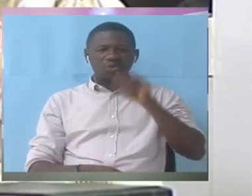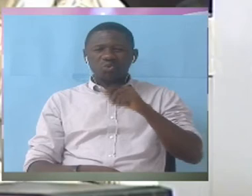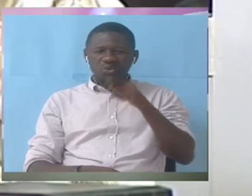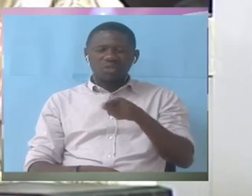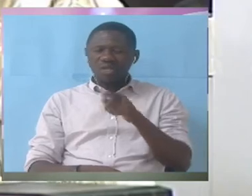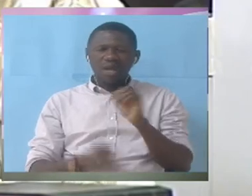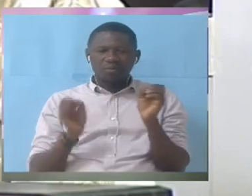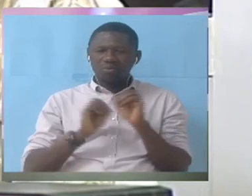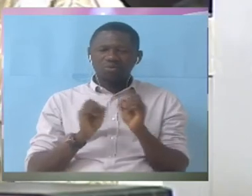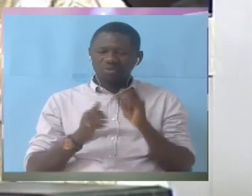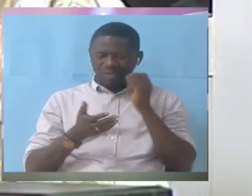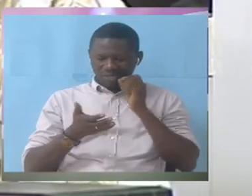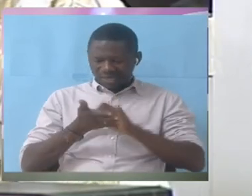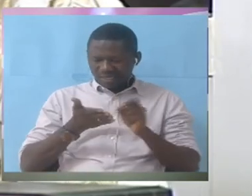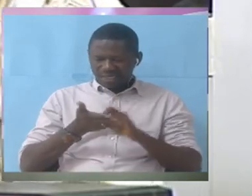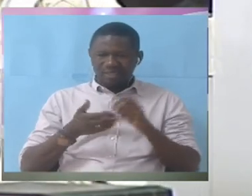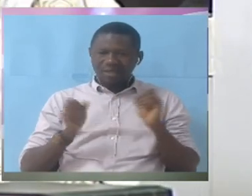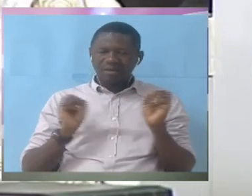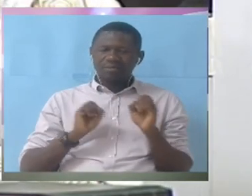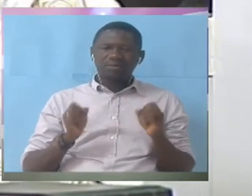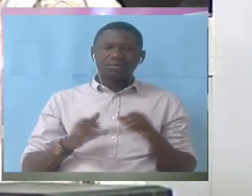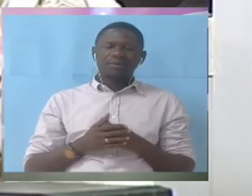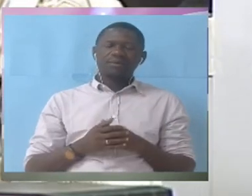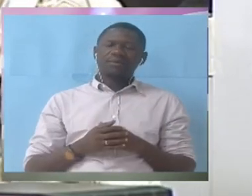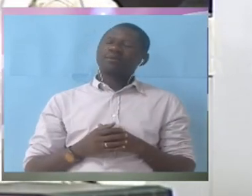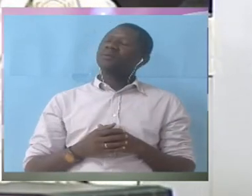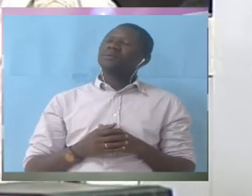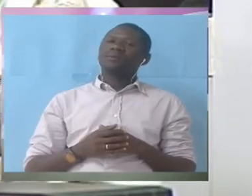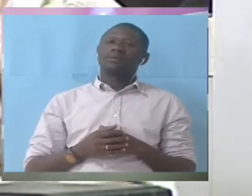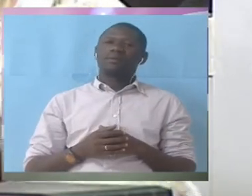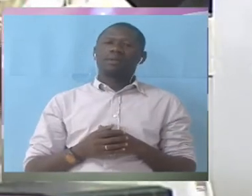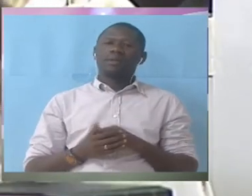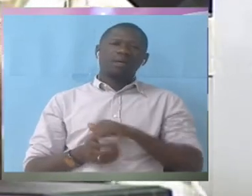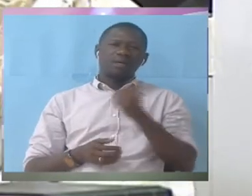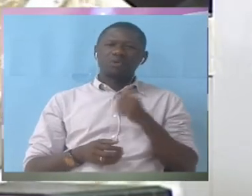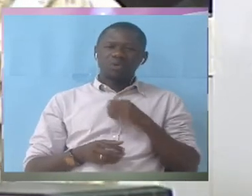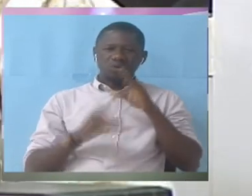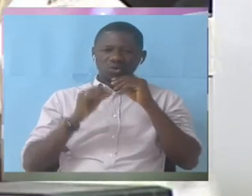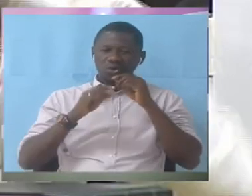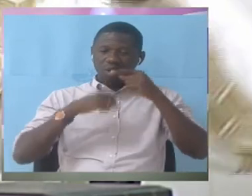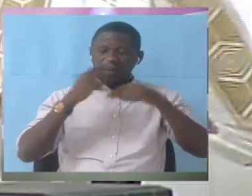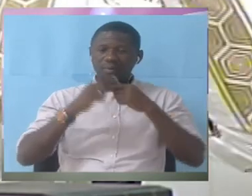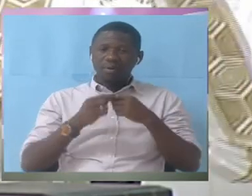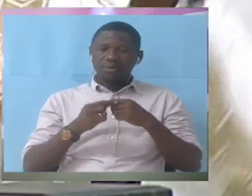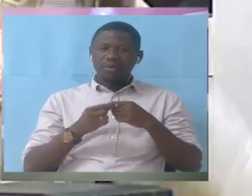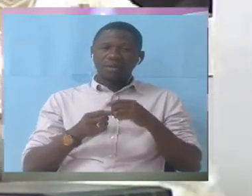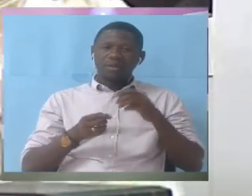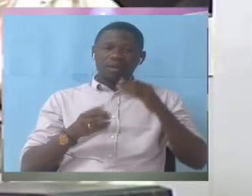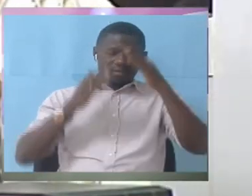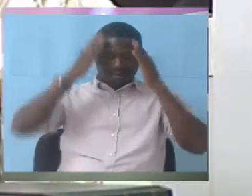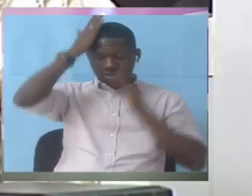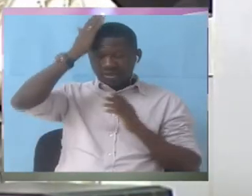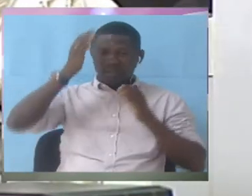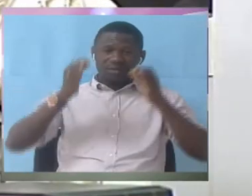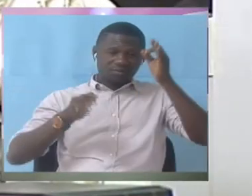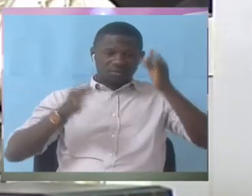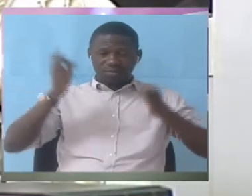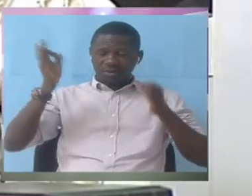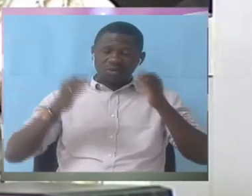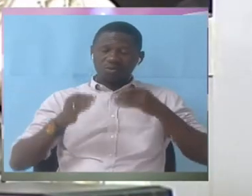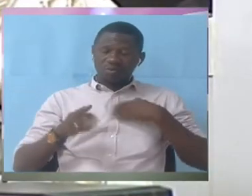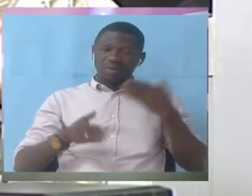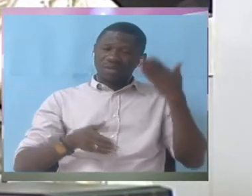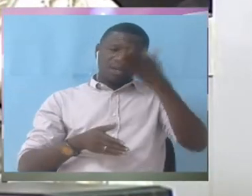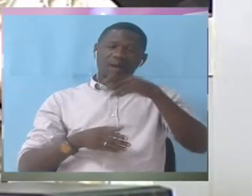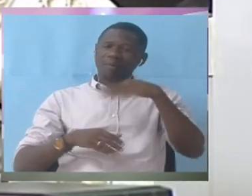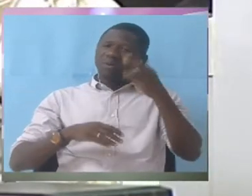ne len yeen ak ñu fi tek tuuma lu len ñu sax lan lañ def. And you're talking about a court martial. We've been there 3 times. Nothing has happened. Yeen